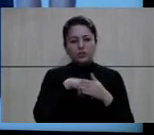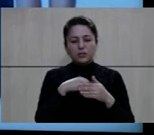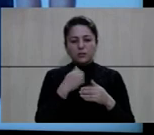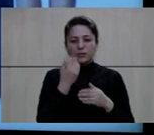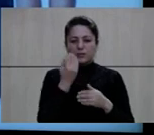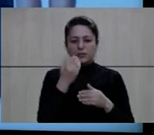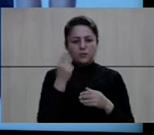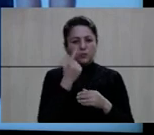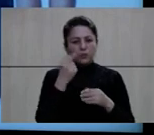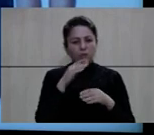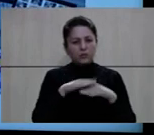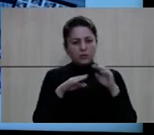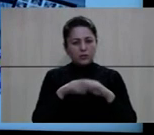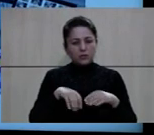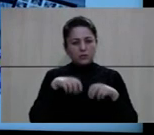tanladingiz.